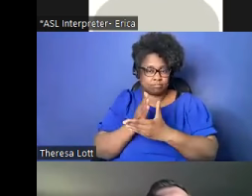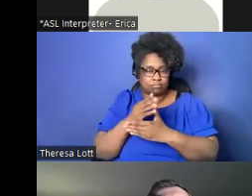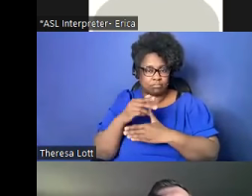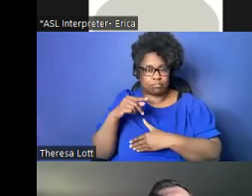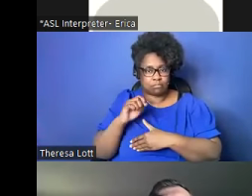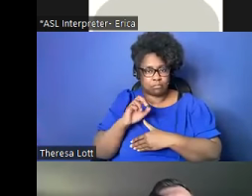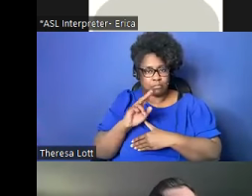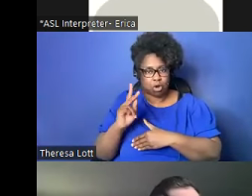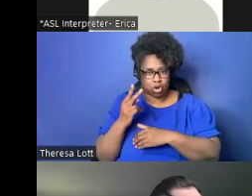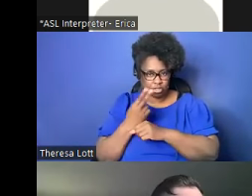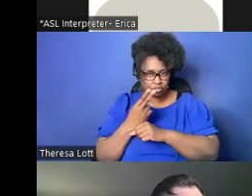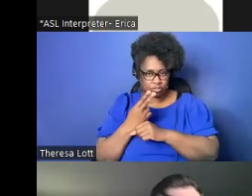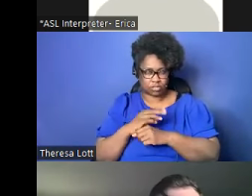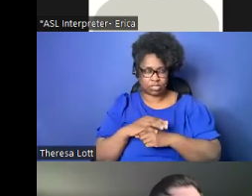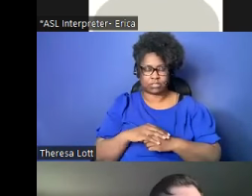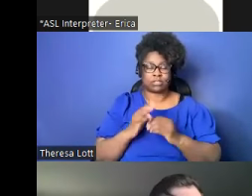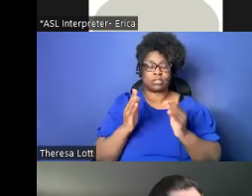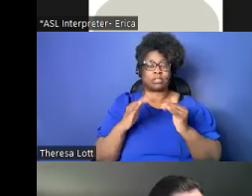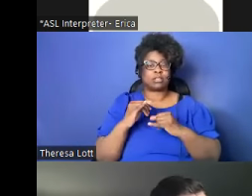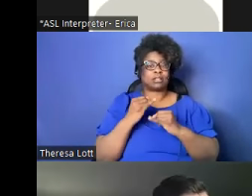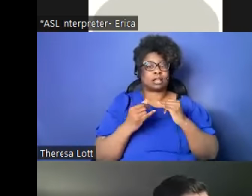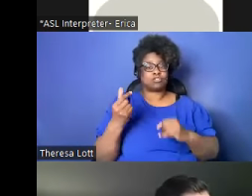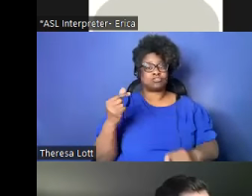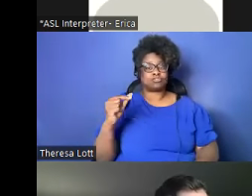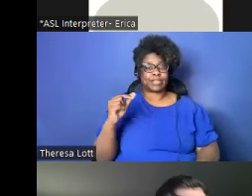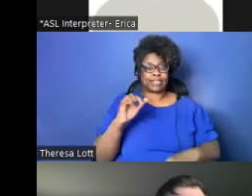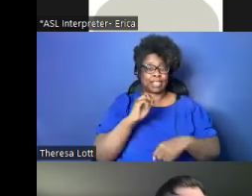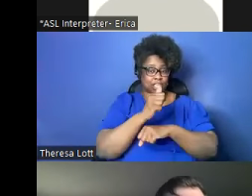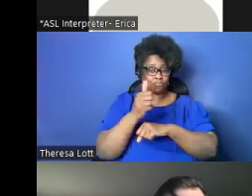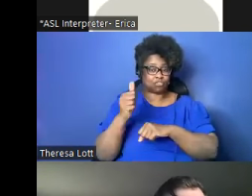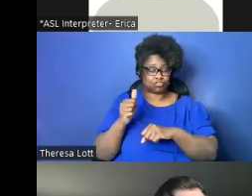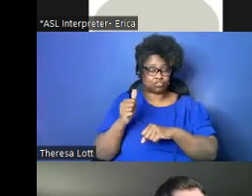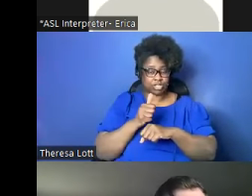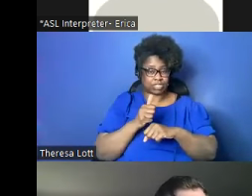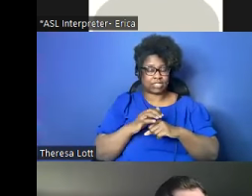infrastructure, we can see a greater expansion and